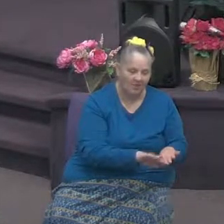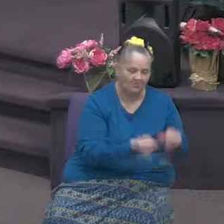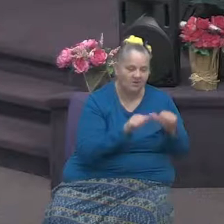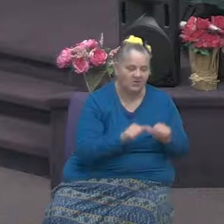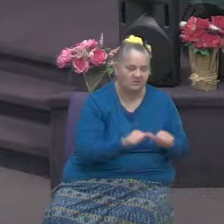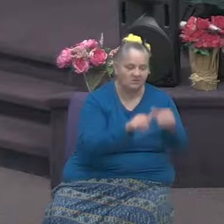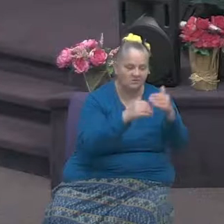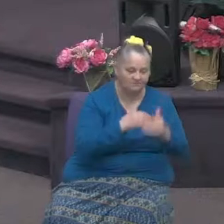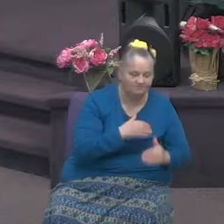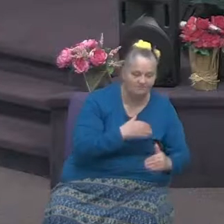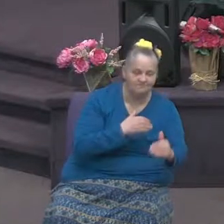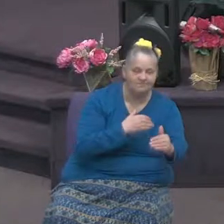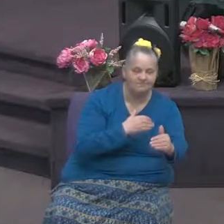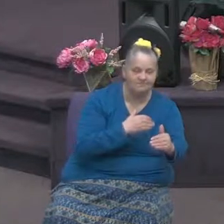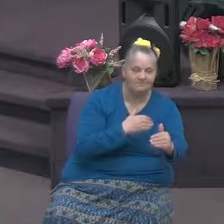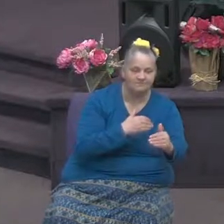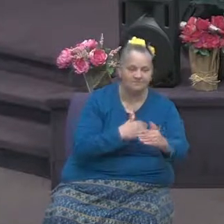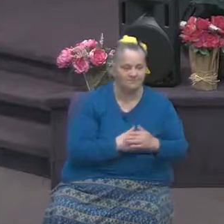forward.